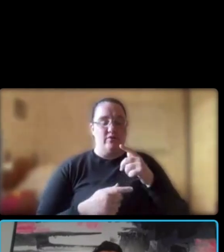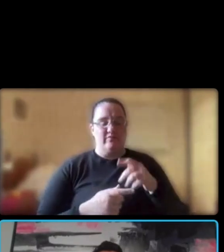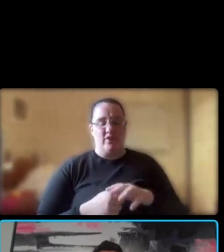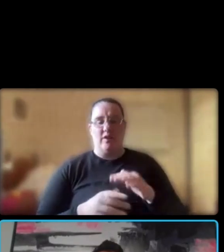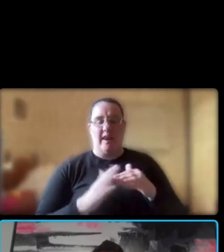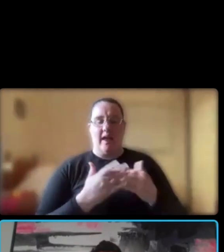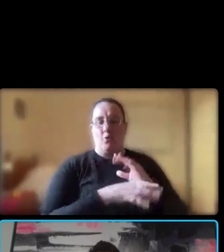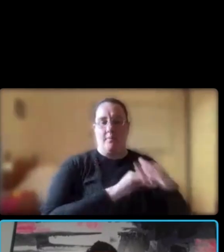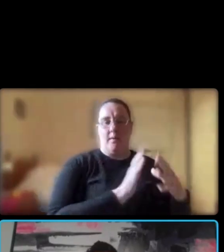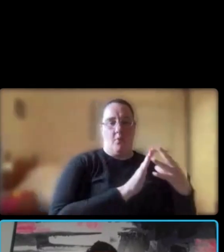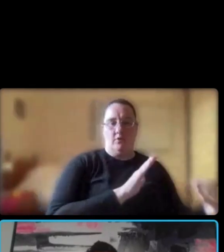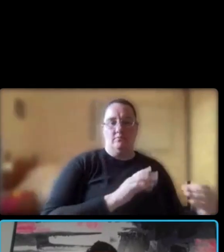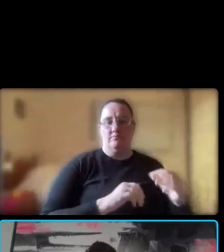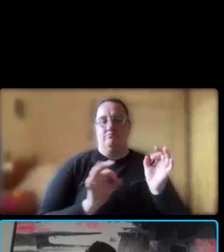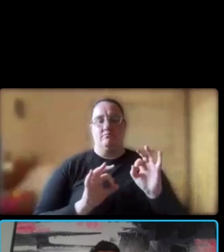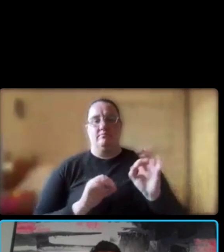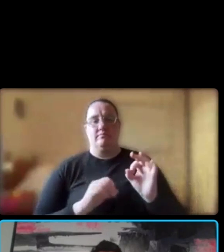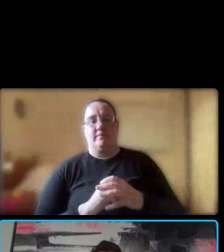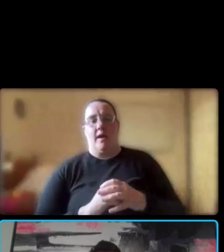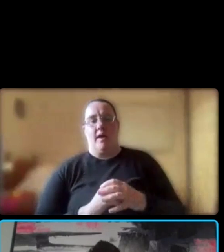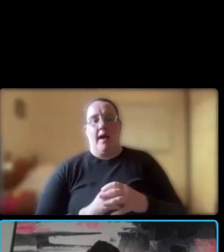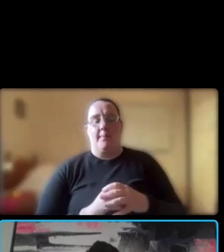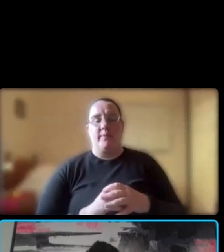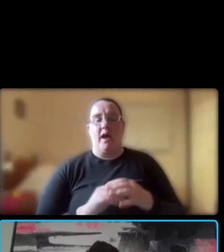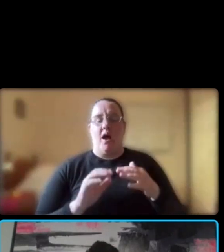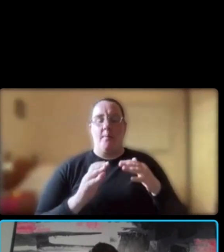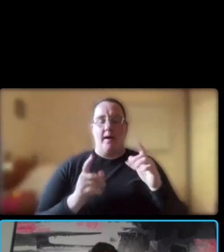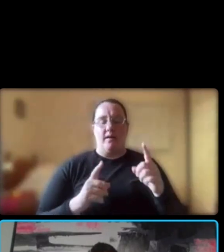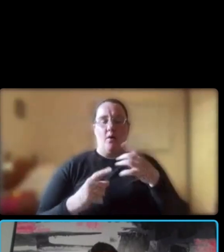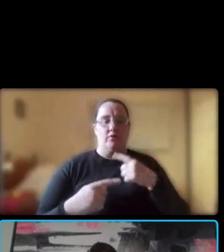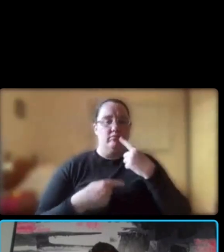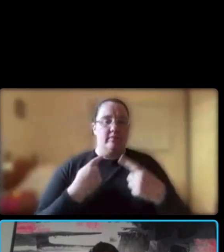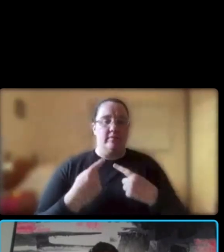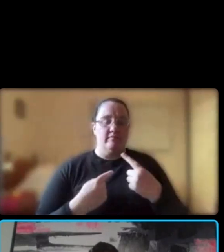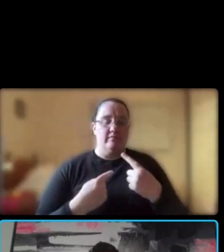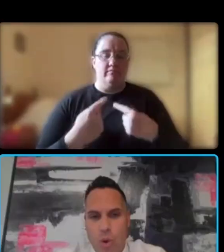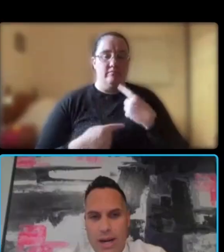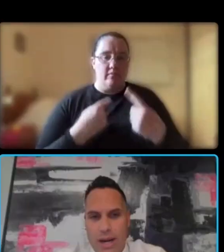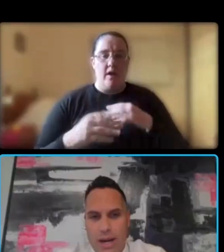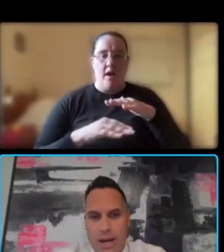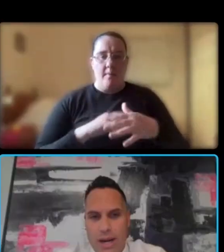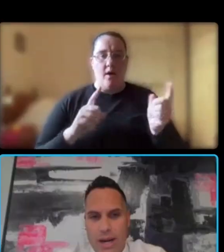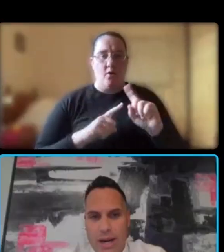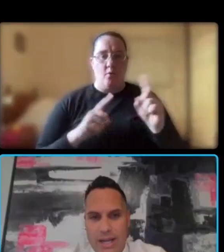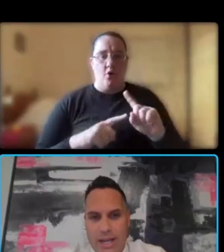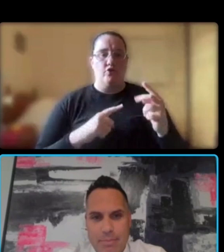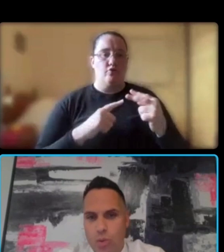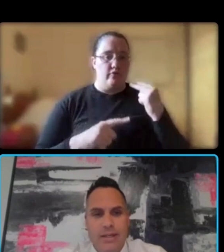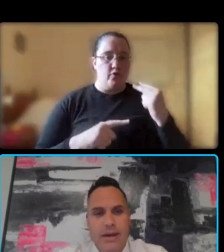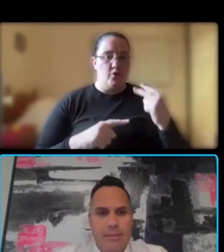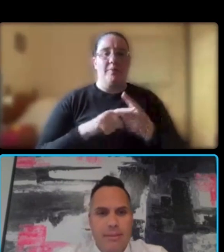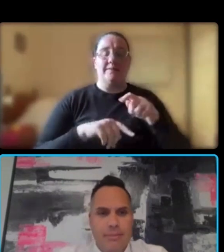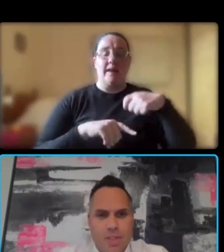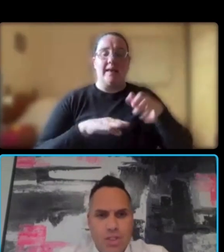about what's happening in this space. So I want to bring you up to speed with what we're doing, the urgent review, and what next steps look